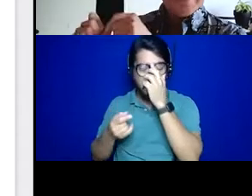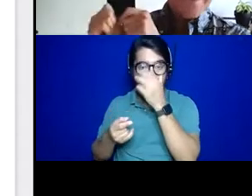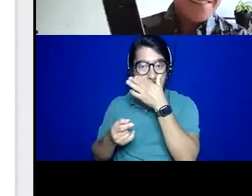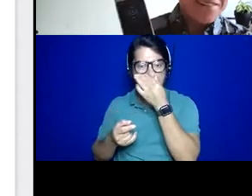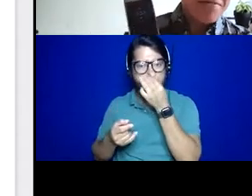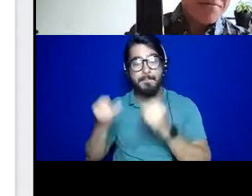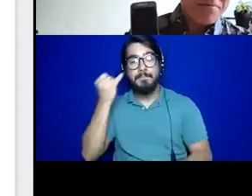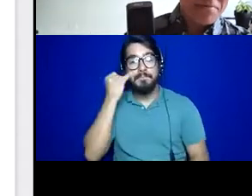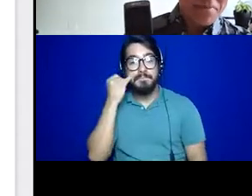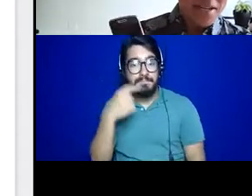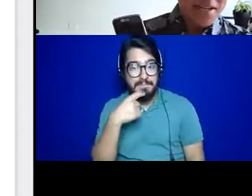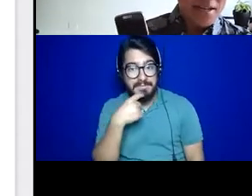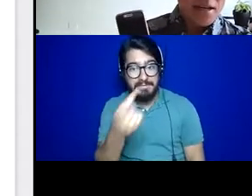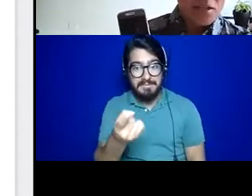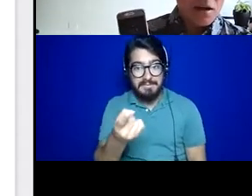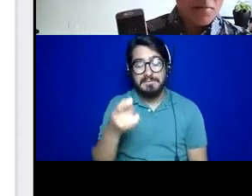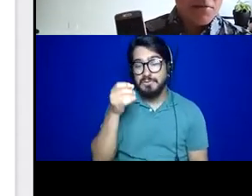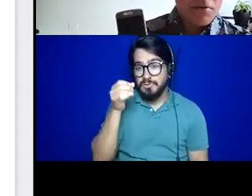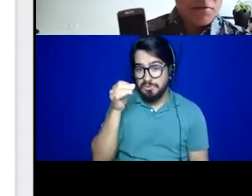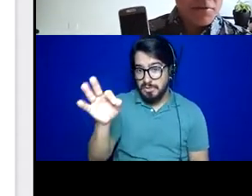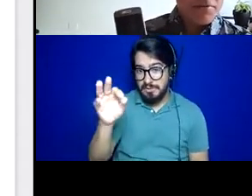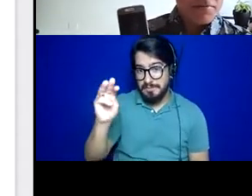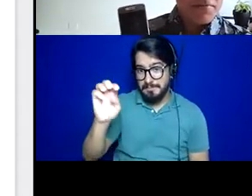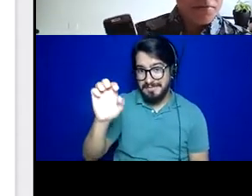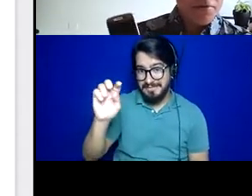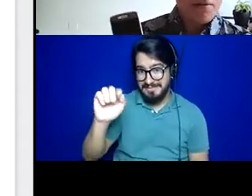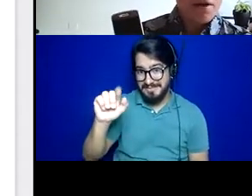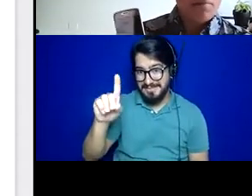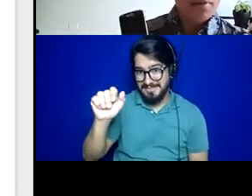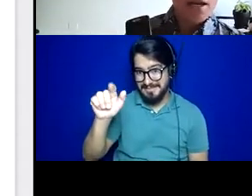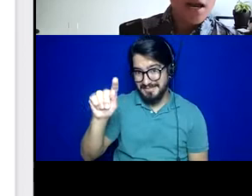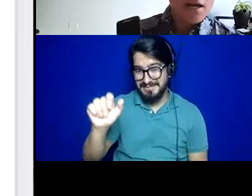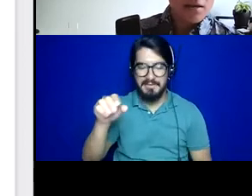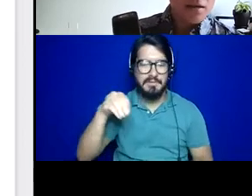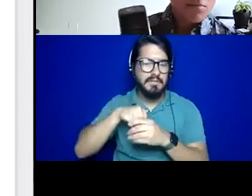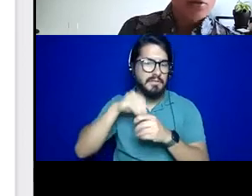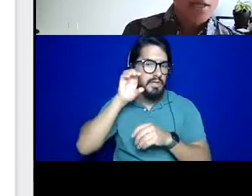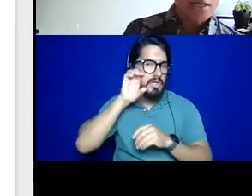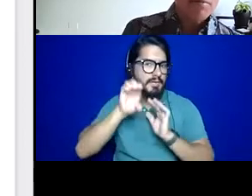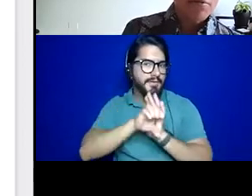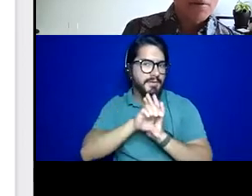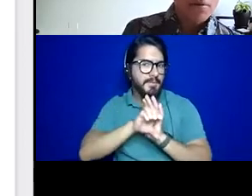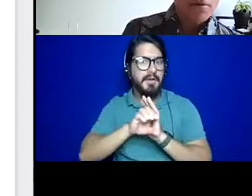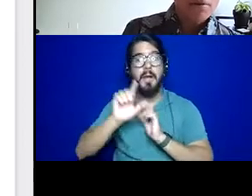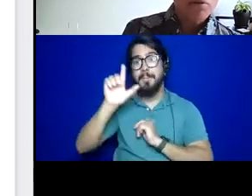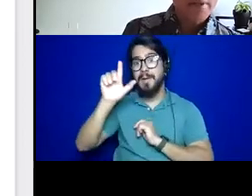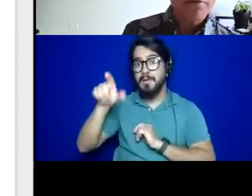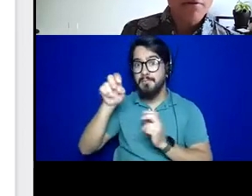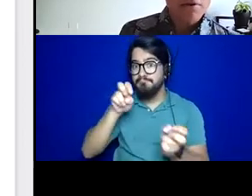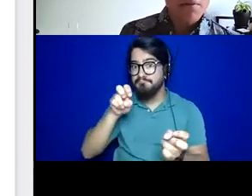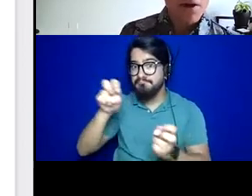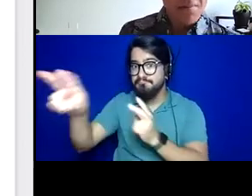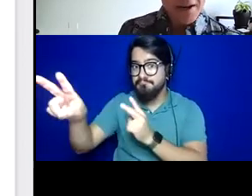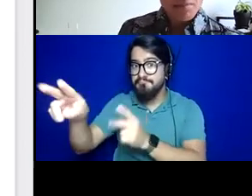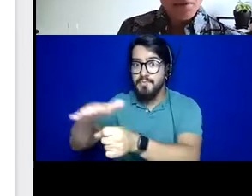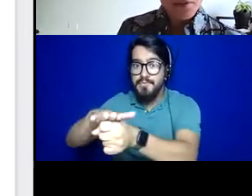if I say turn off metadata collection on my phone camera, but then I post that same photo to a platform